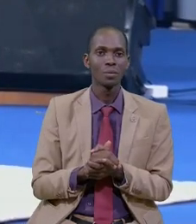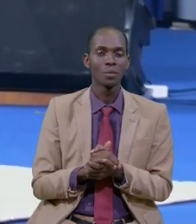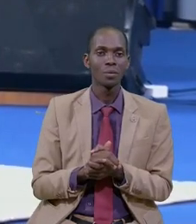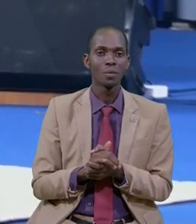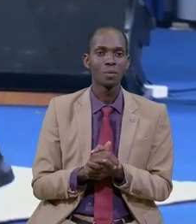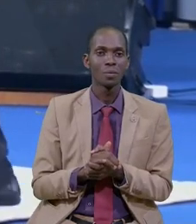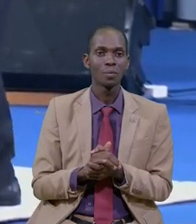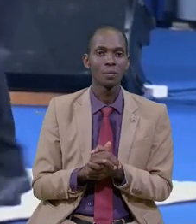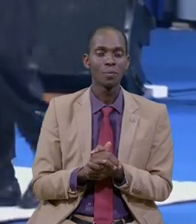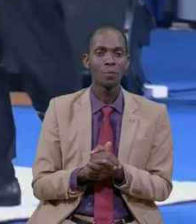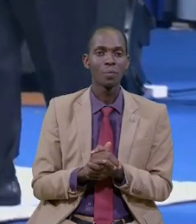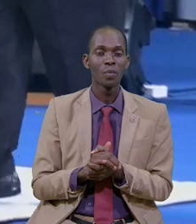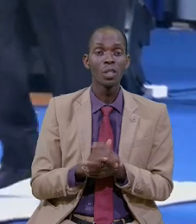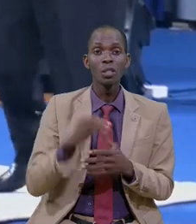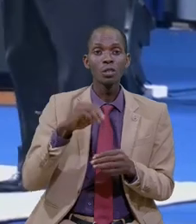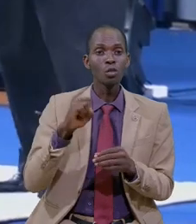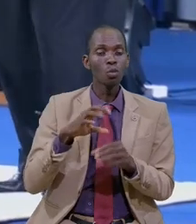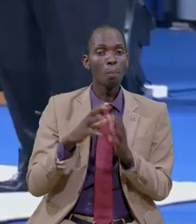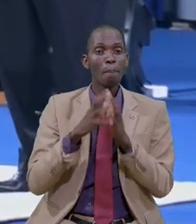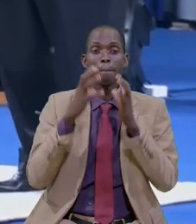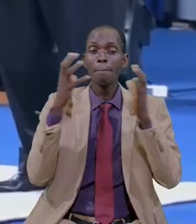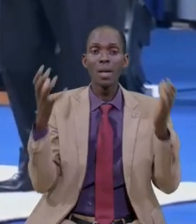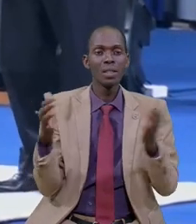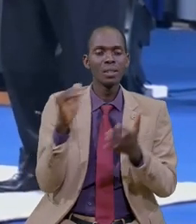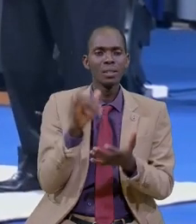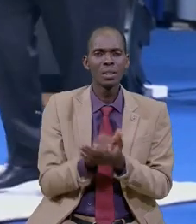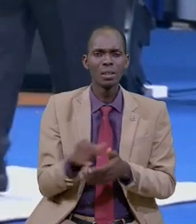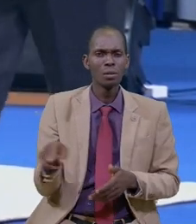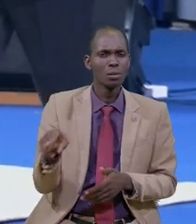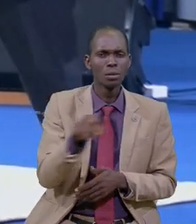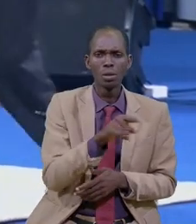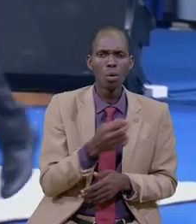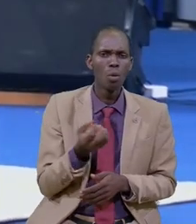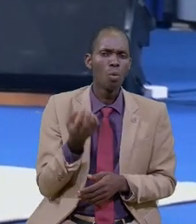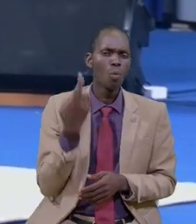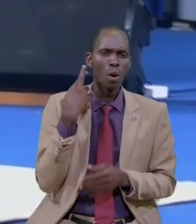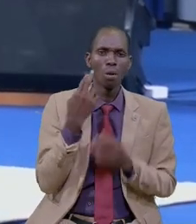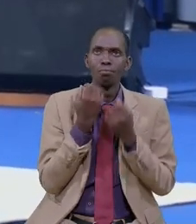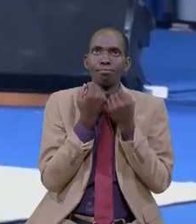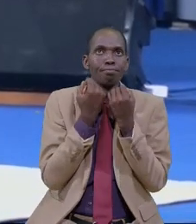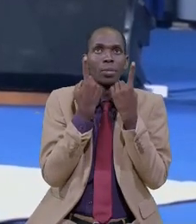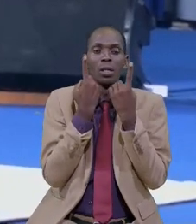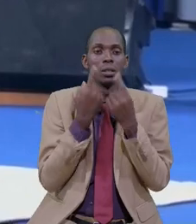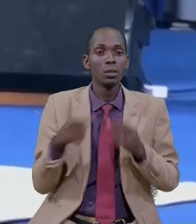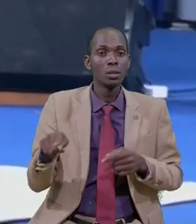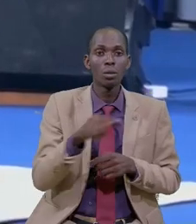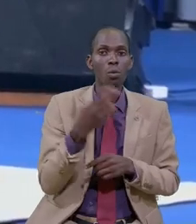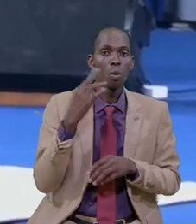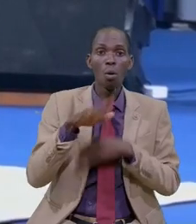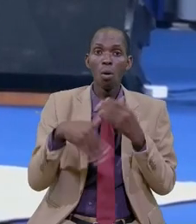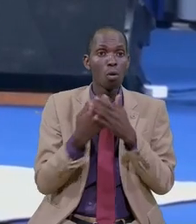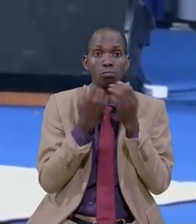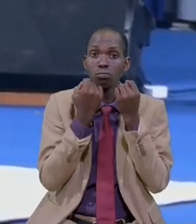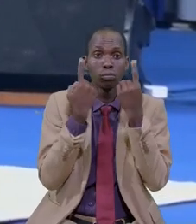présence de tout le monde. So tu sortiras en présence de tout le monde pour donner ton témoignage ce soir. Amazed, they were all surprised